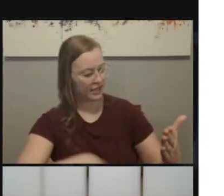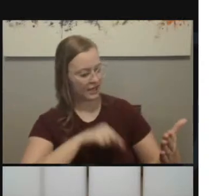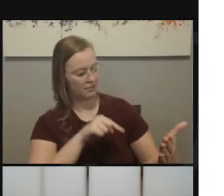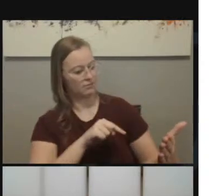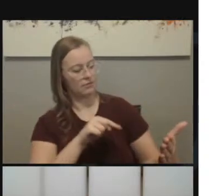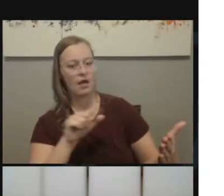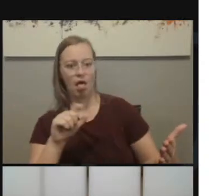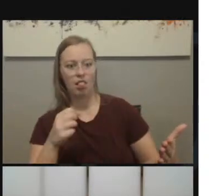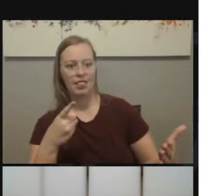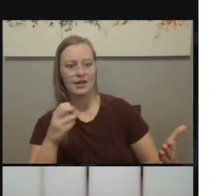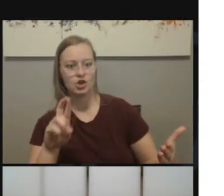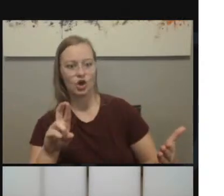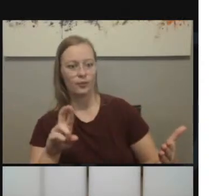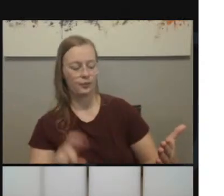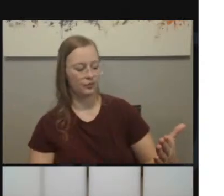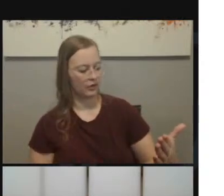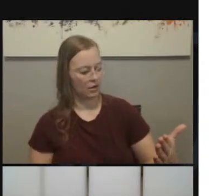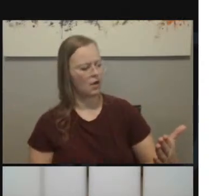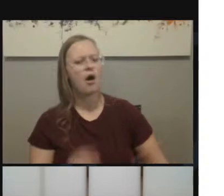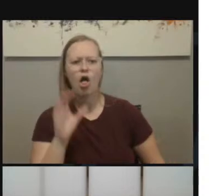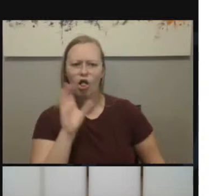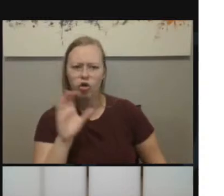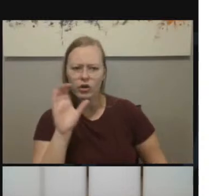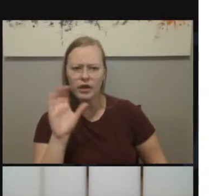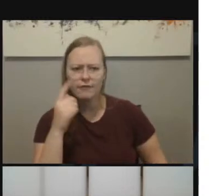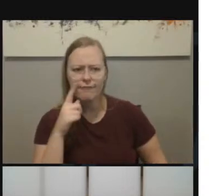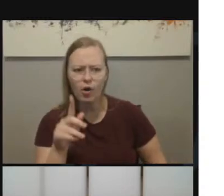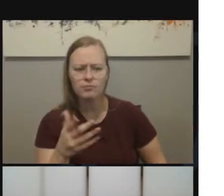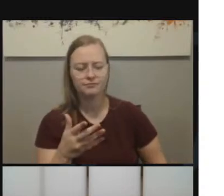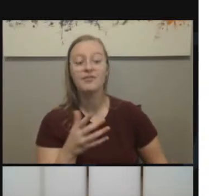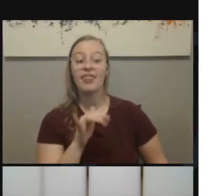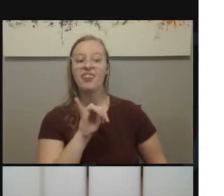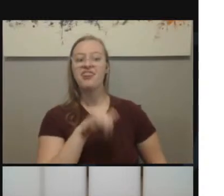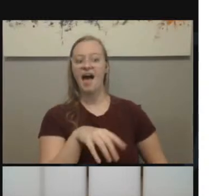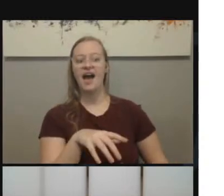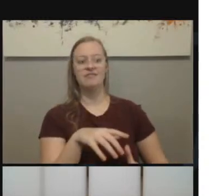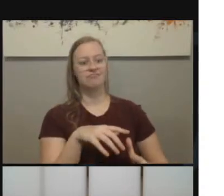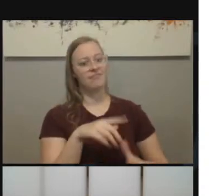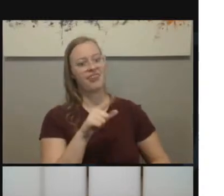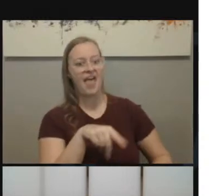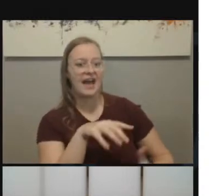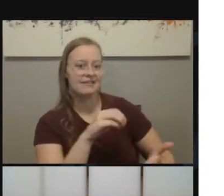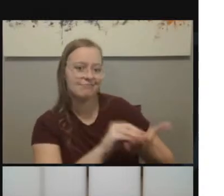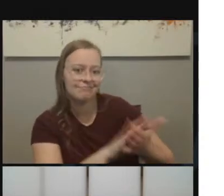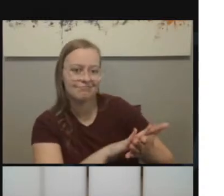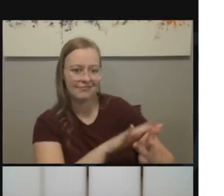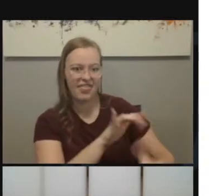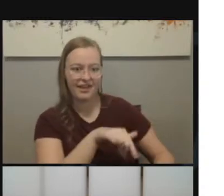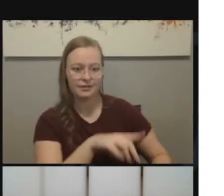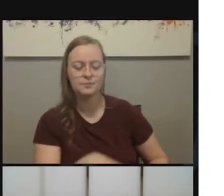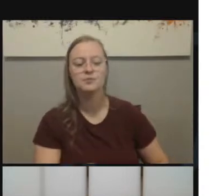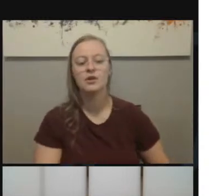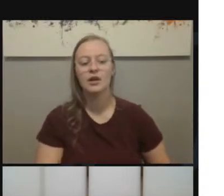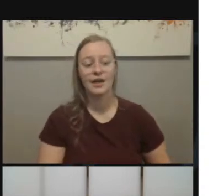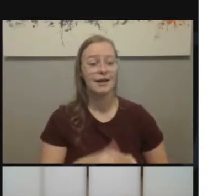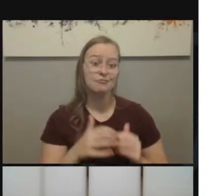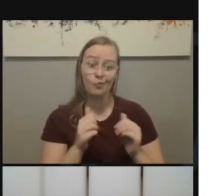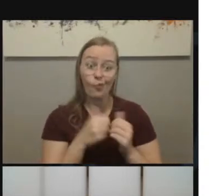ledger, what we're looking for is that particular entry. And with good